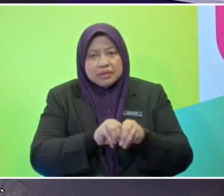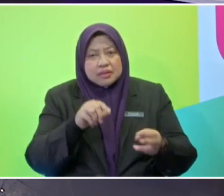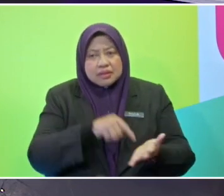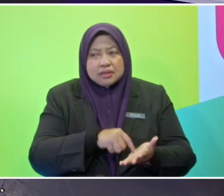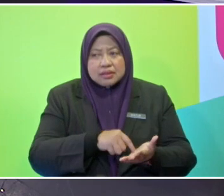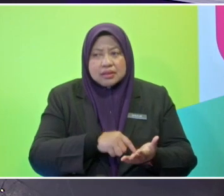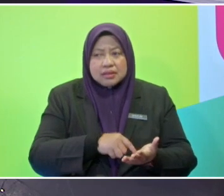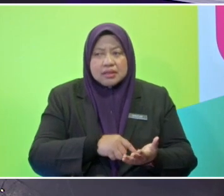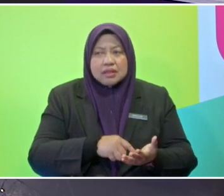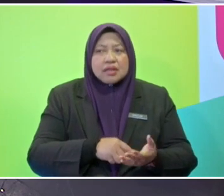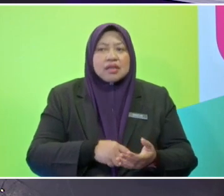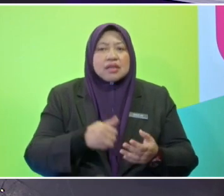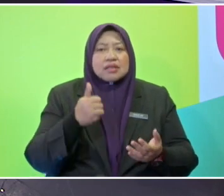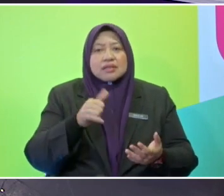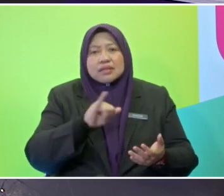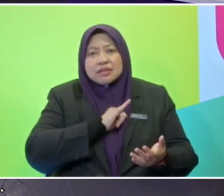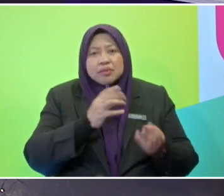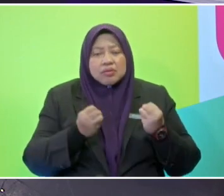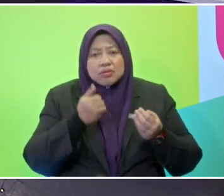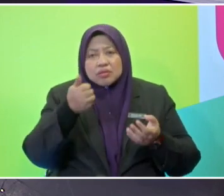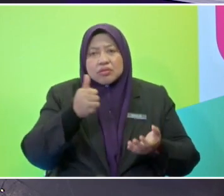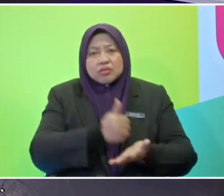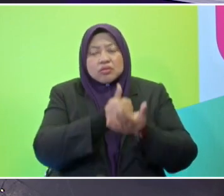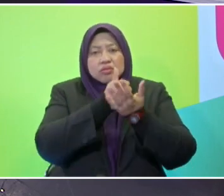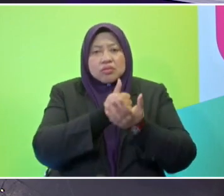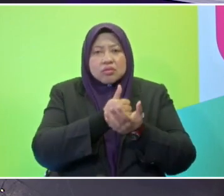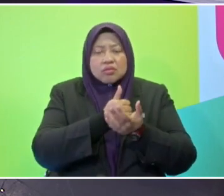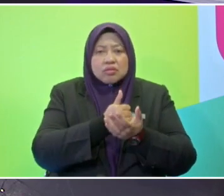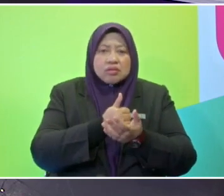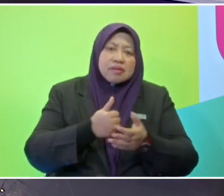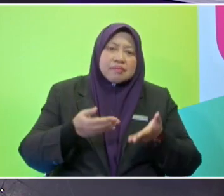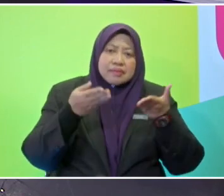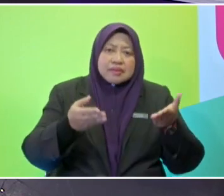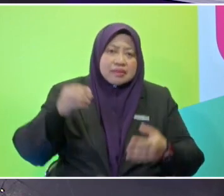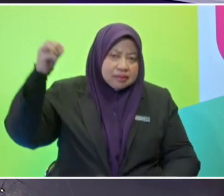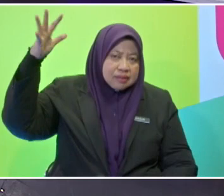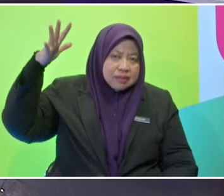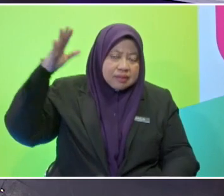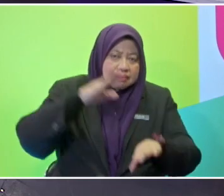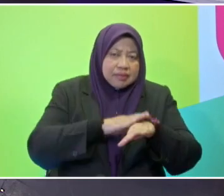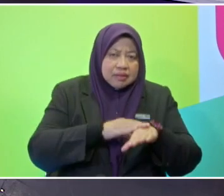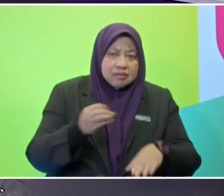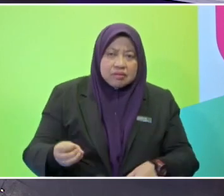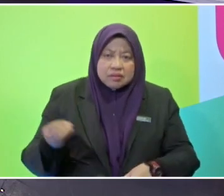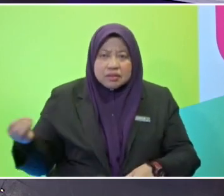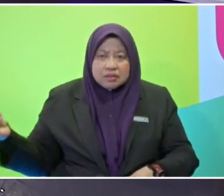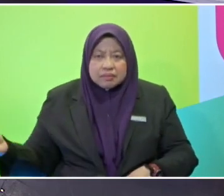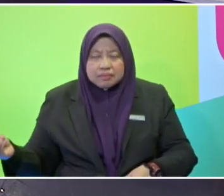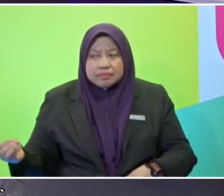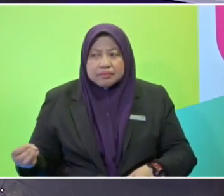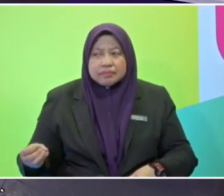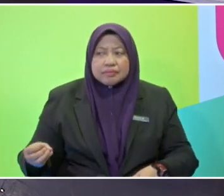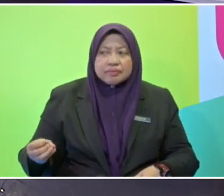horizontally. So Shafika, I need your help to shine upon the object All from right. this angle and